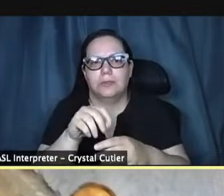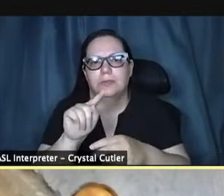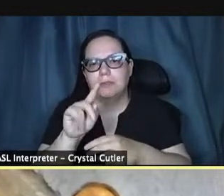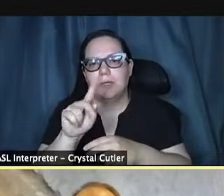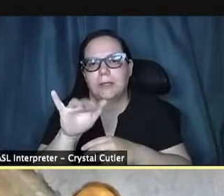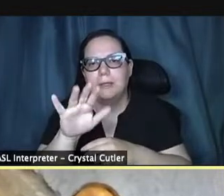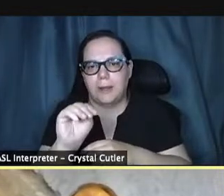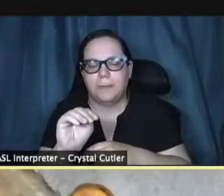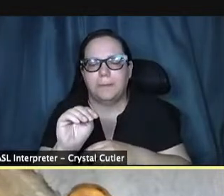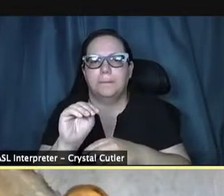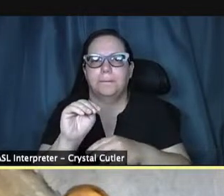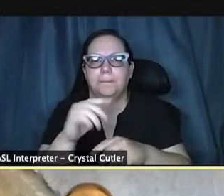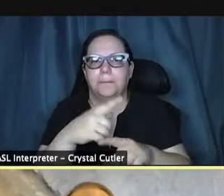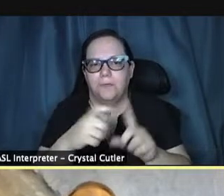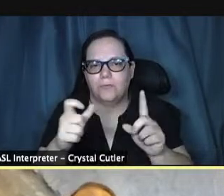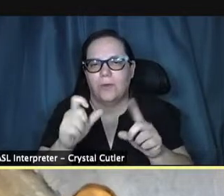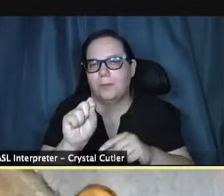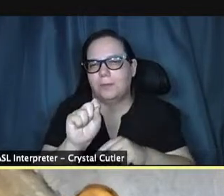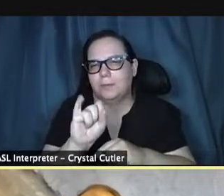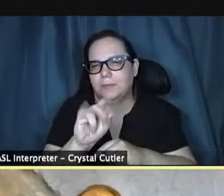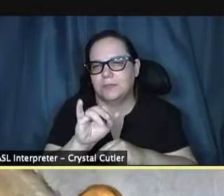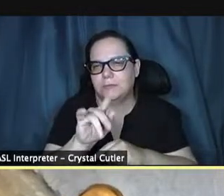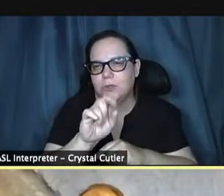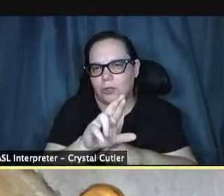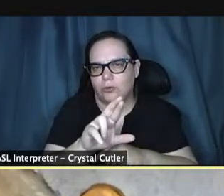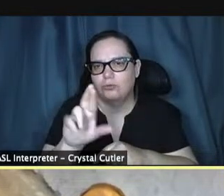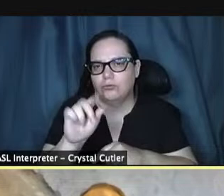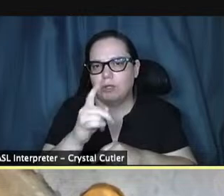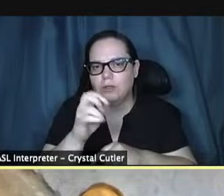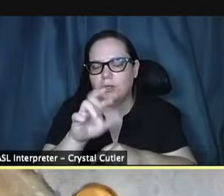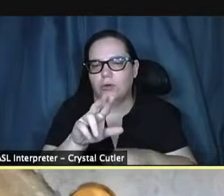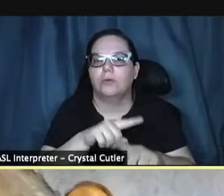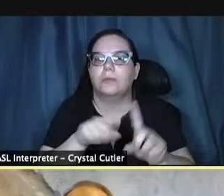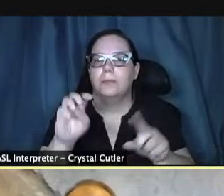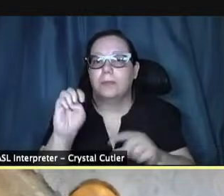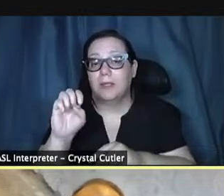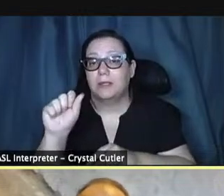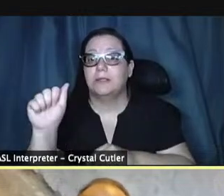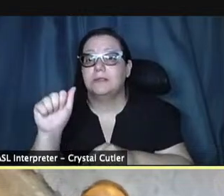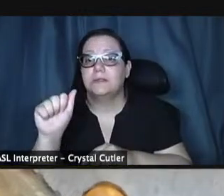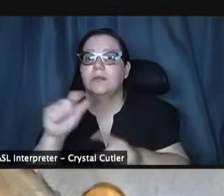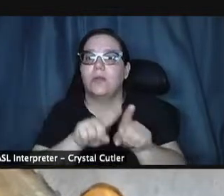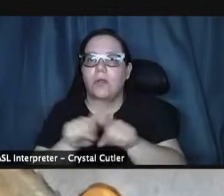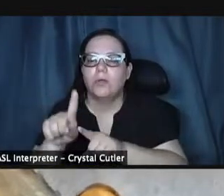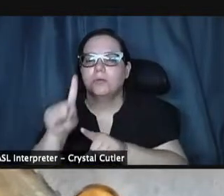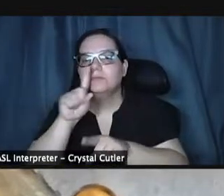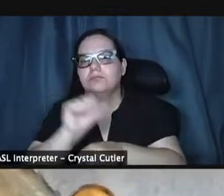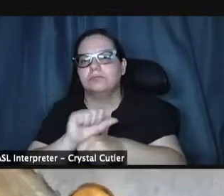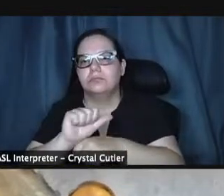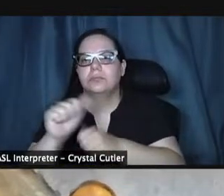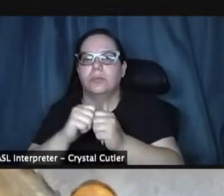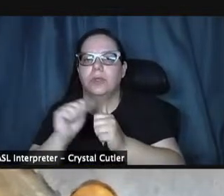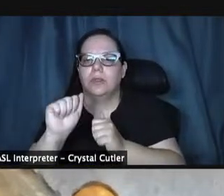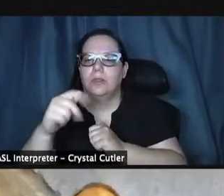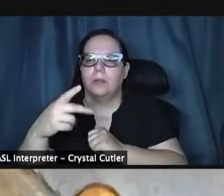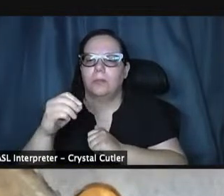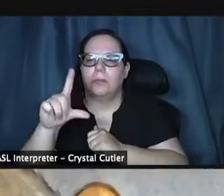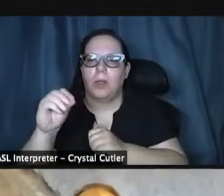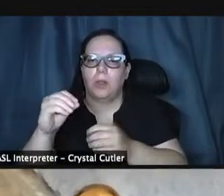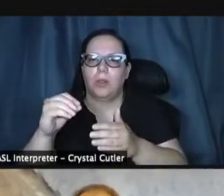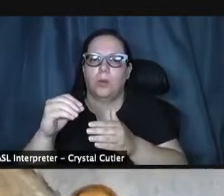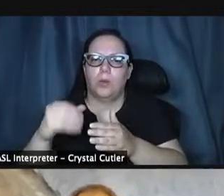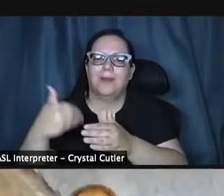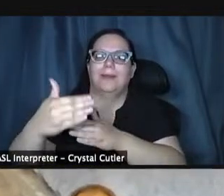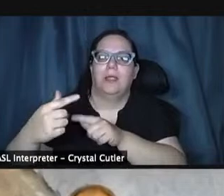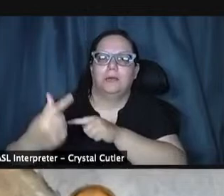simulated lunar regolith. But ESA colleagues are also participating in the Apollo next generation sample